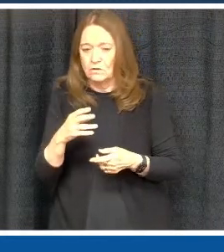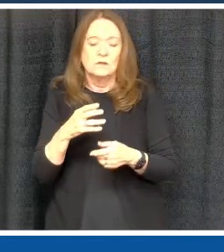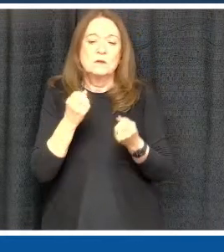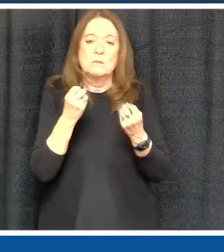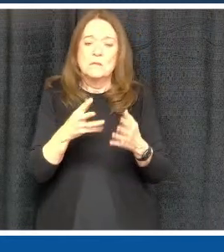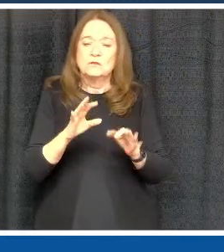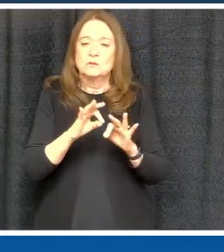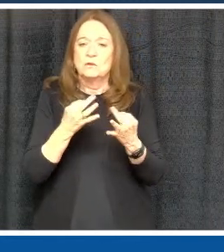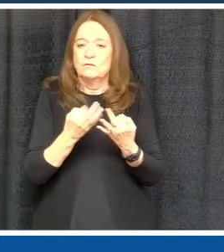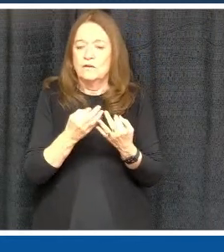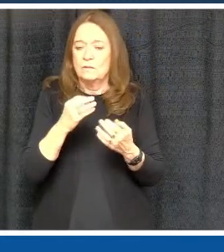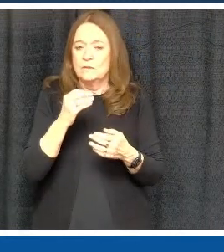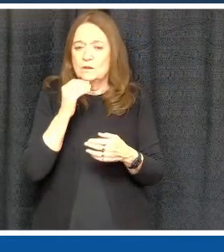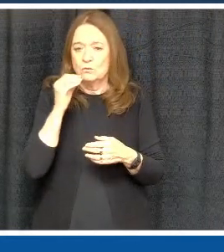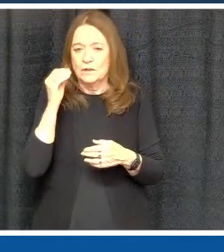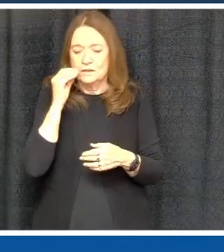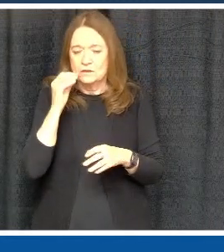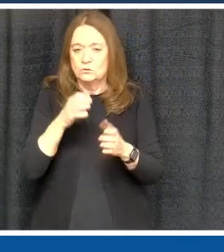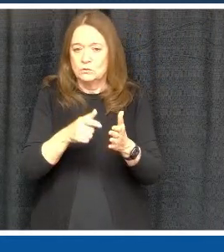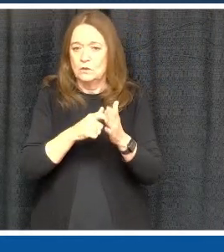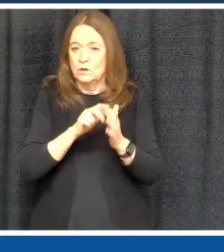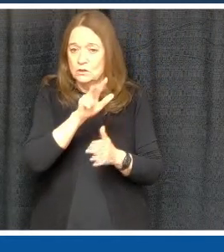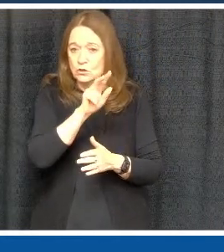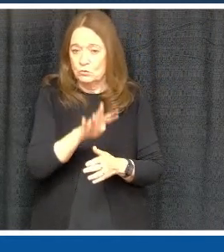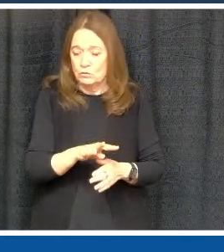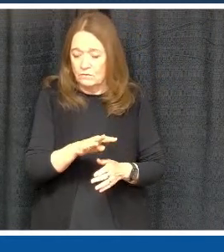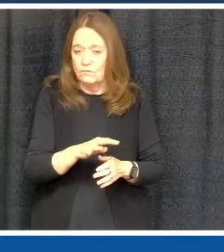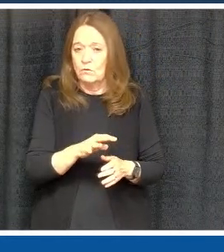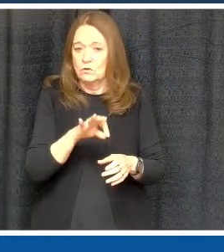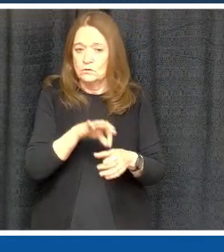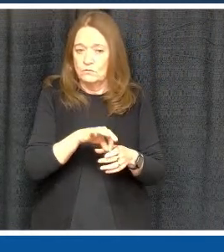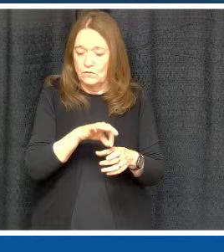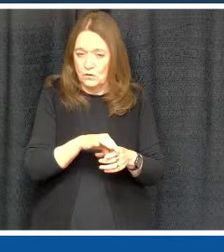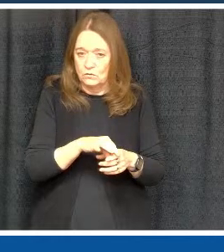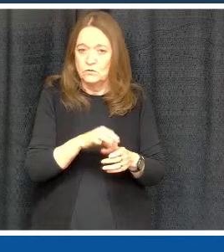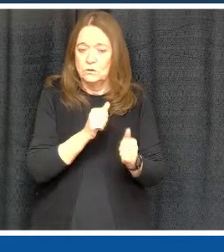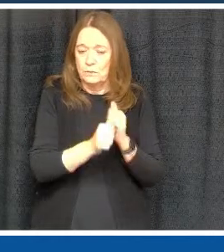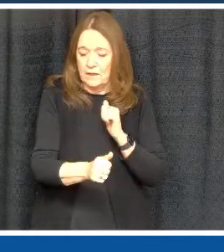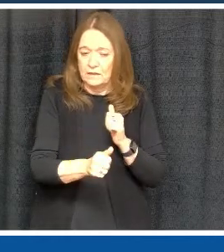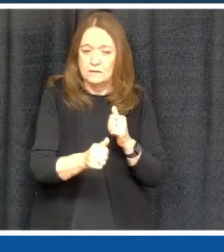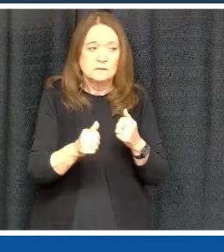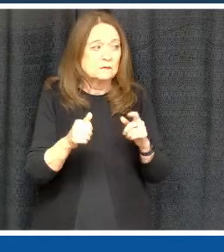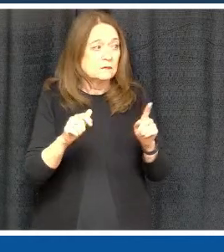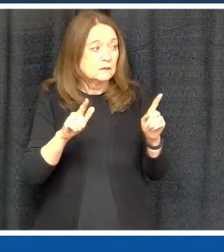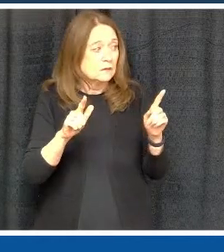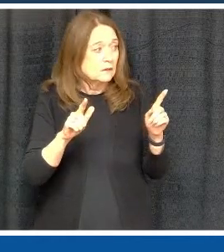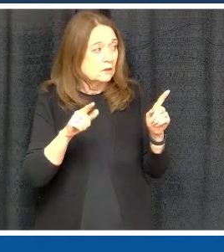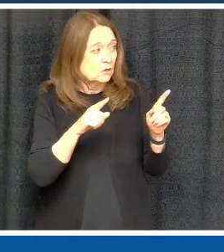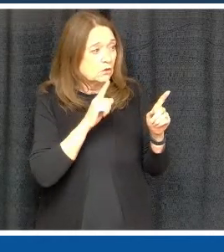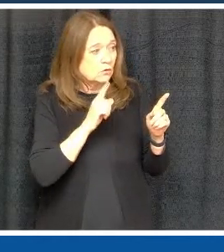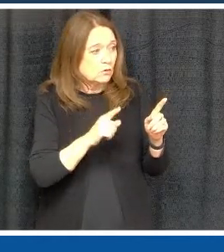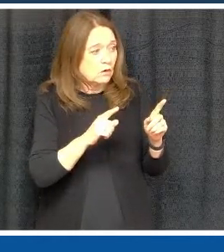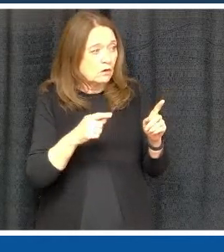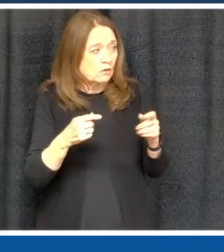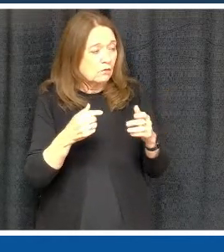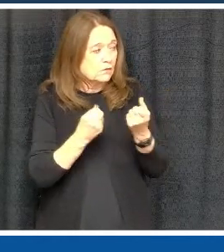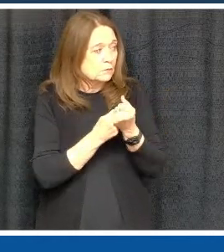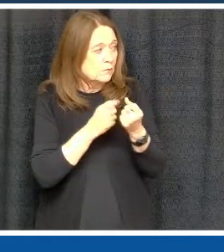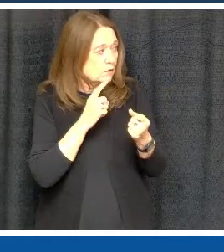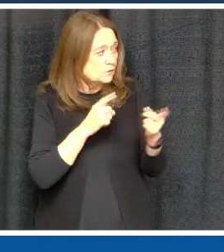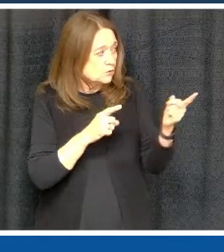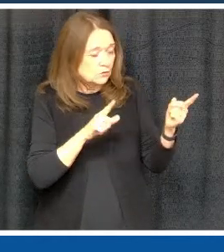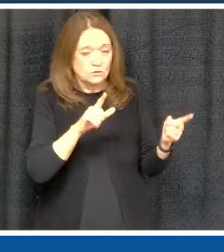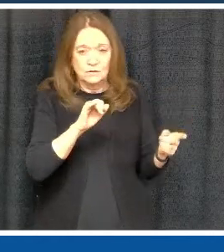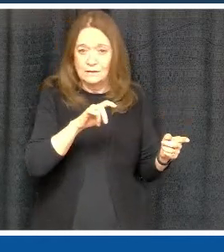Family Residential District requires a 3/4 majority vote. Councilperson Little, you're the sponsor and you are recognized. Thank you, Mayor.